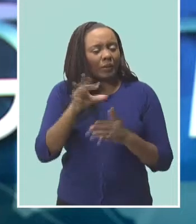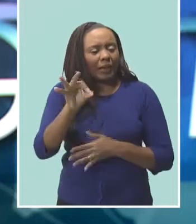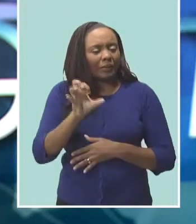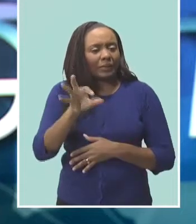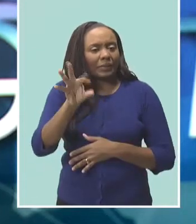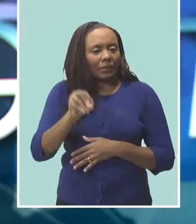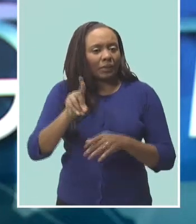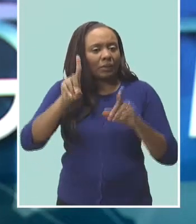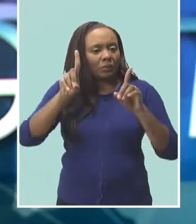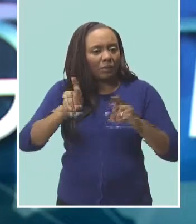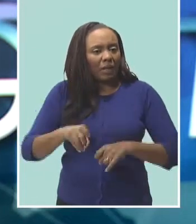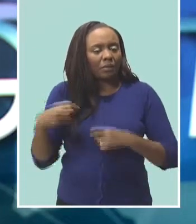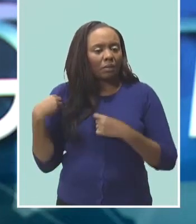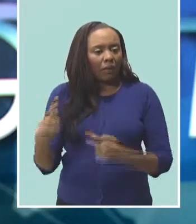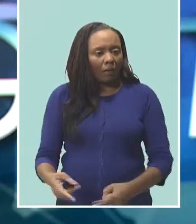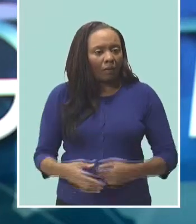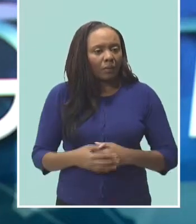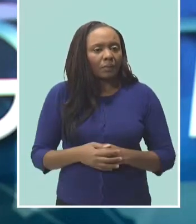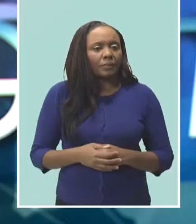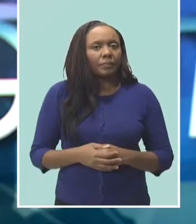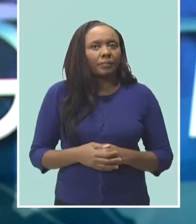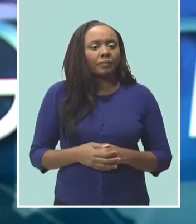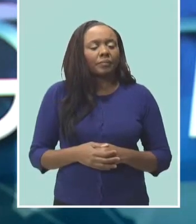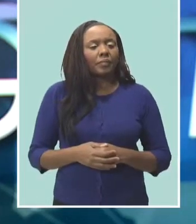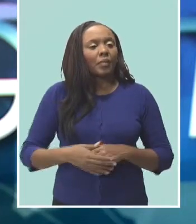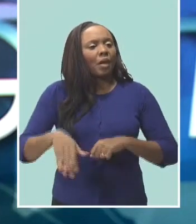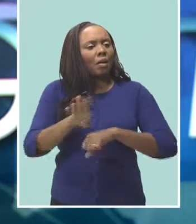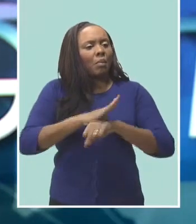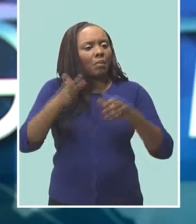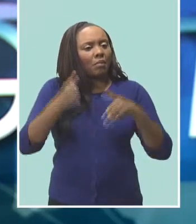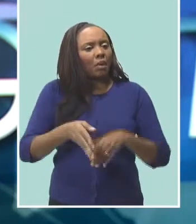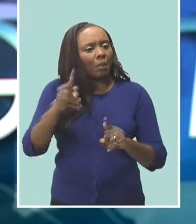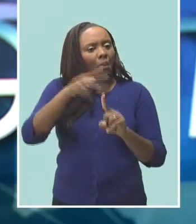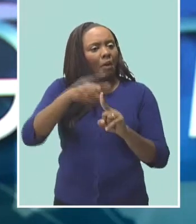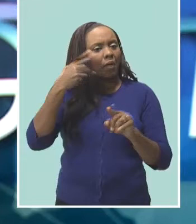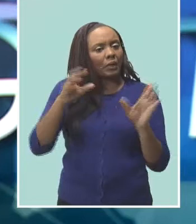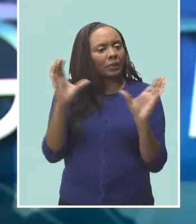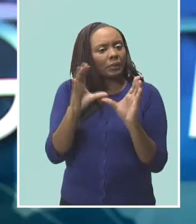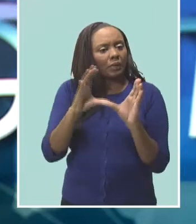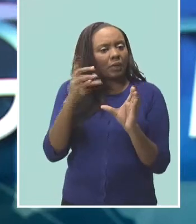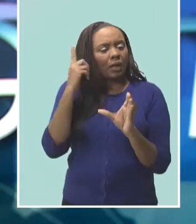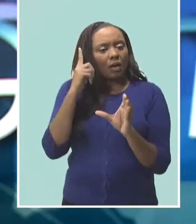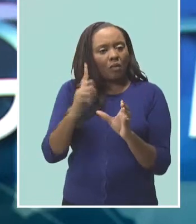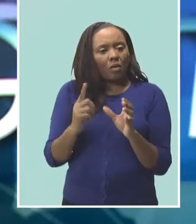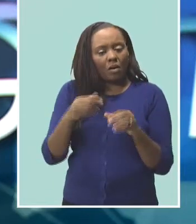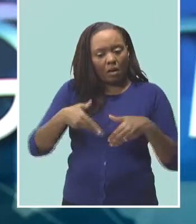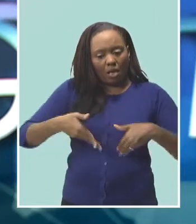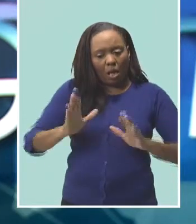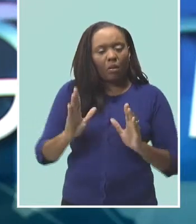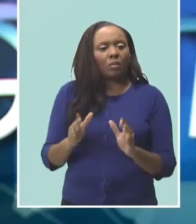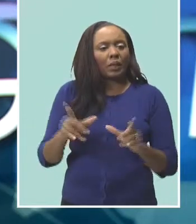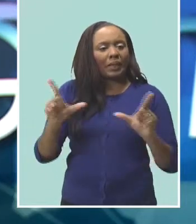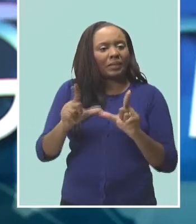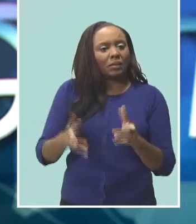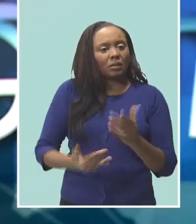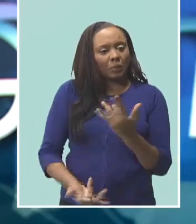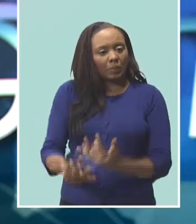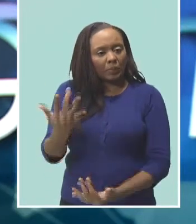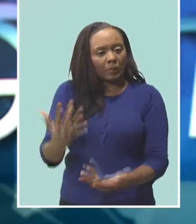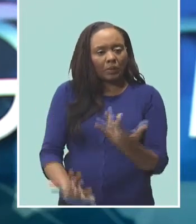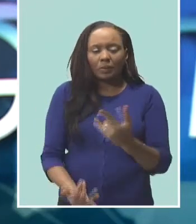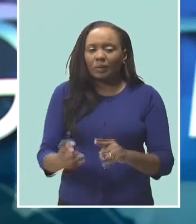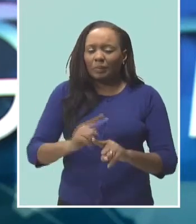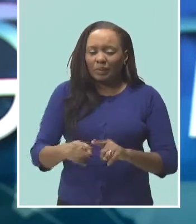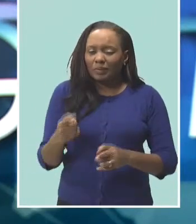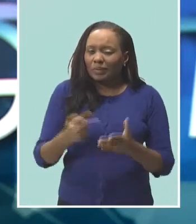Barbadians have been applying for certificates to burn items as mandated by the Barbados Fire Service, but not always with a legitimate